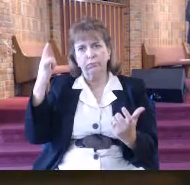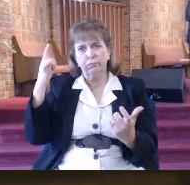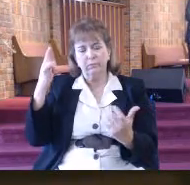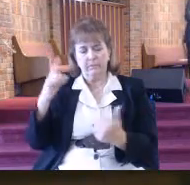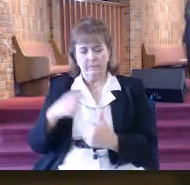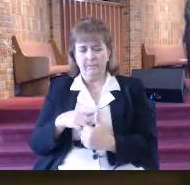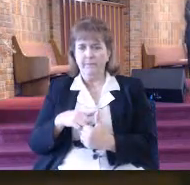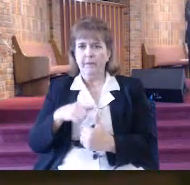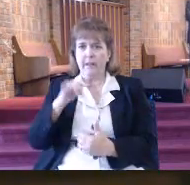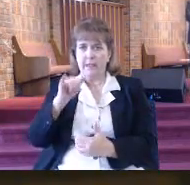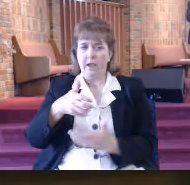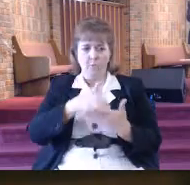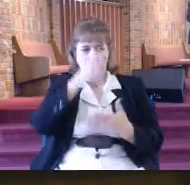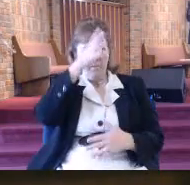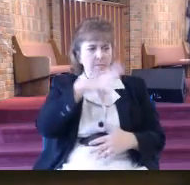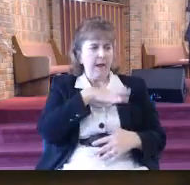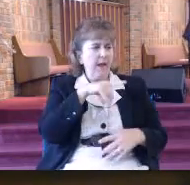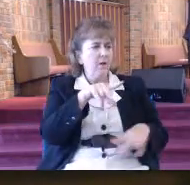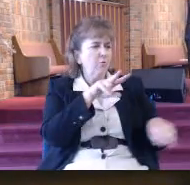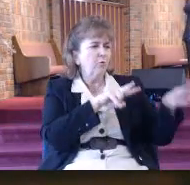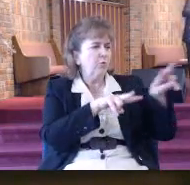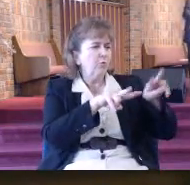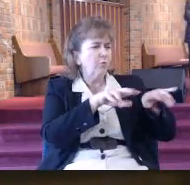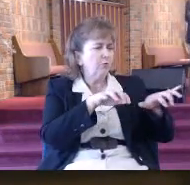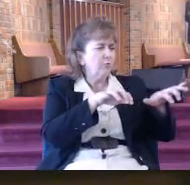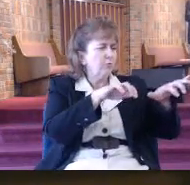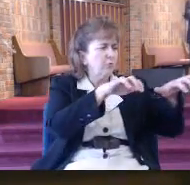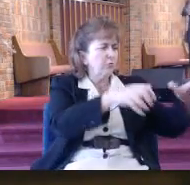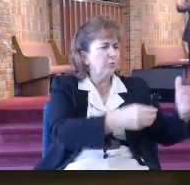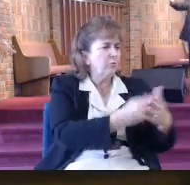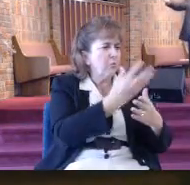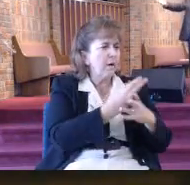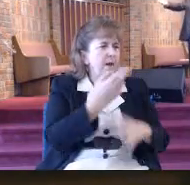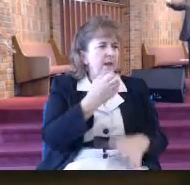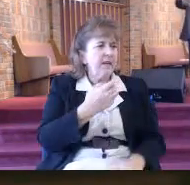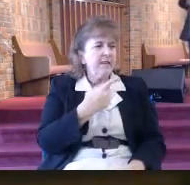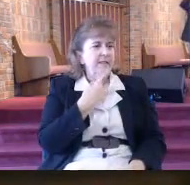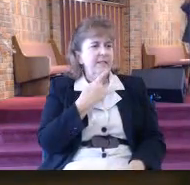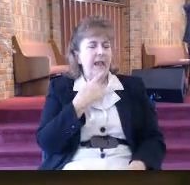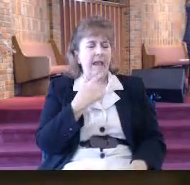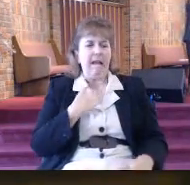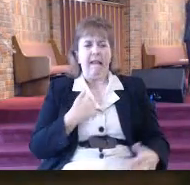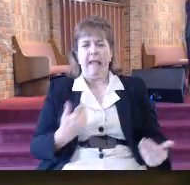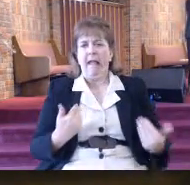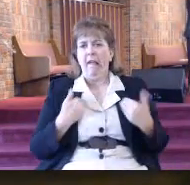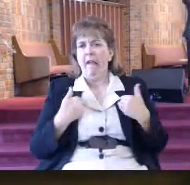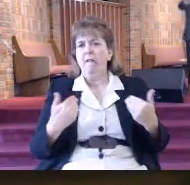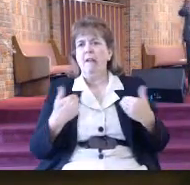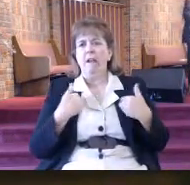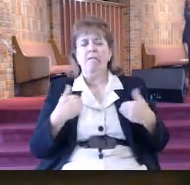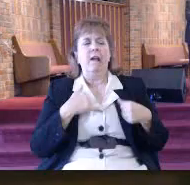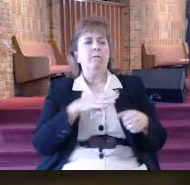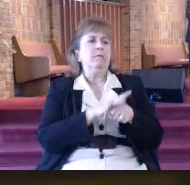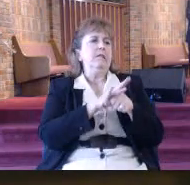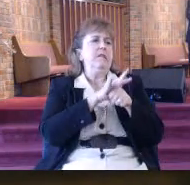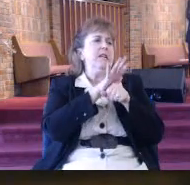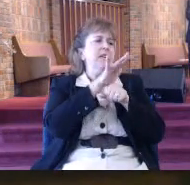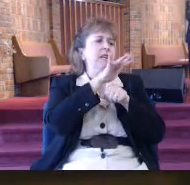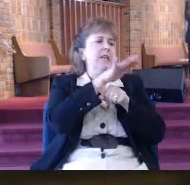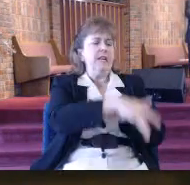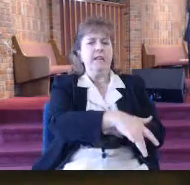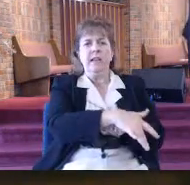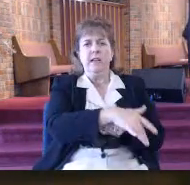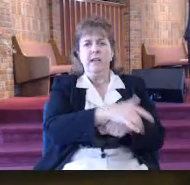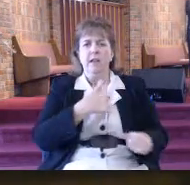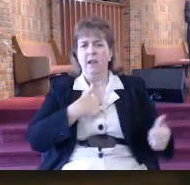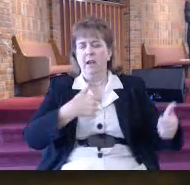situation and he saw his material wealth? He said, I've got goods for years. I have arrived. I'm